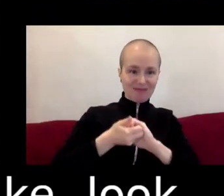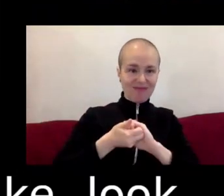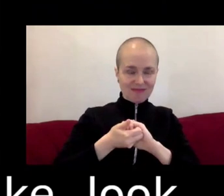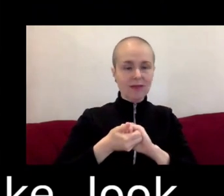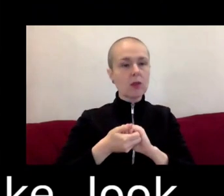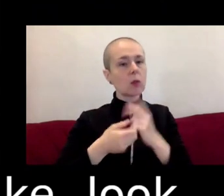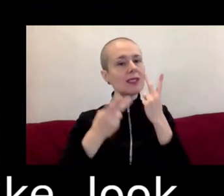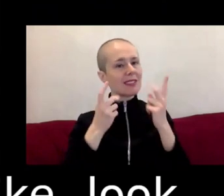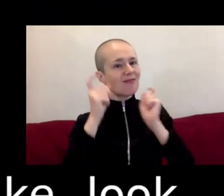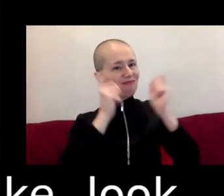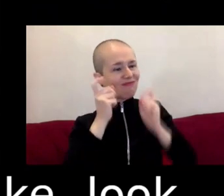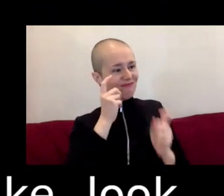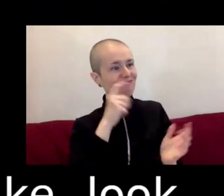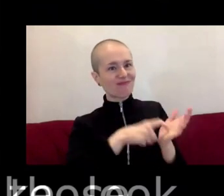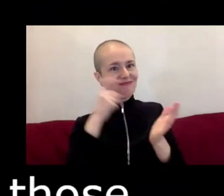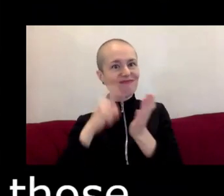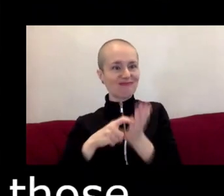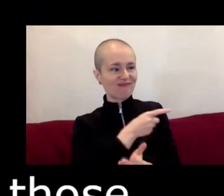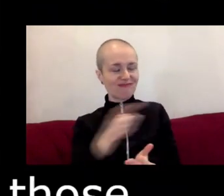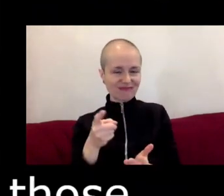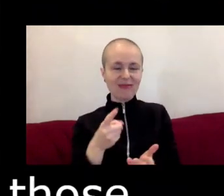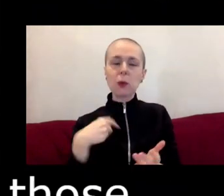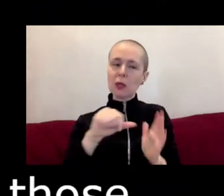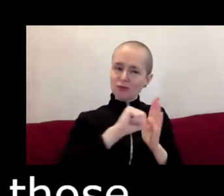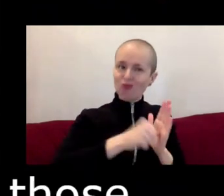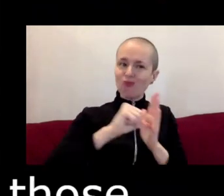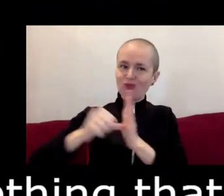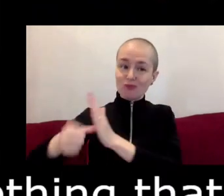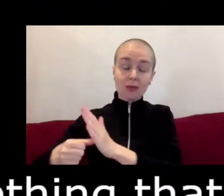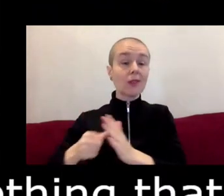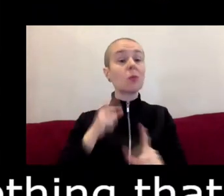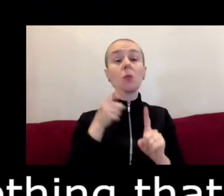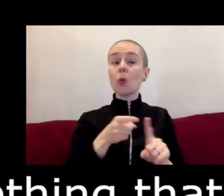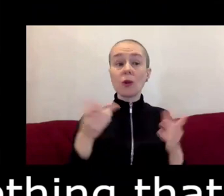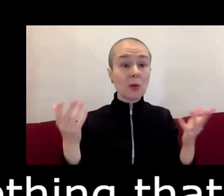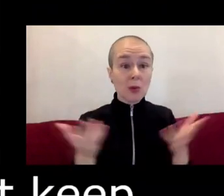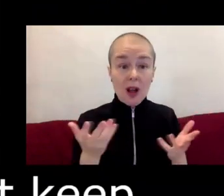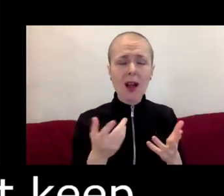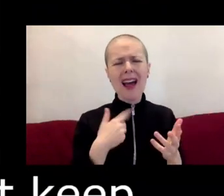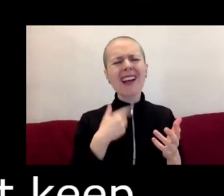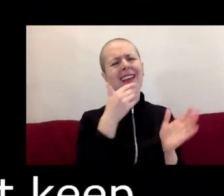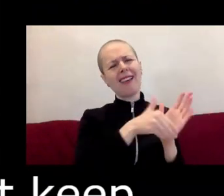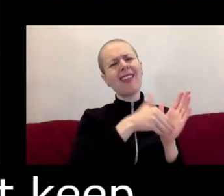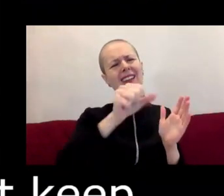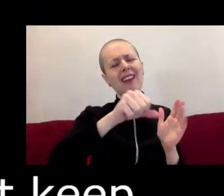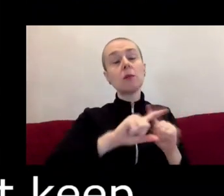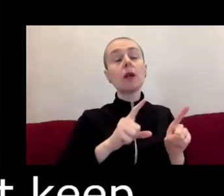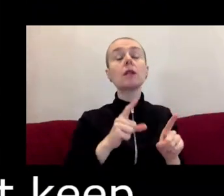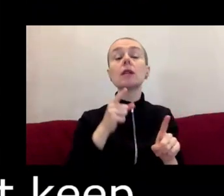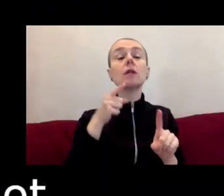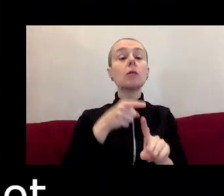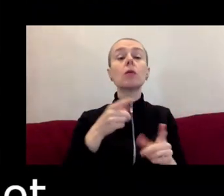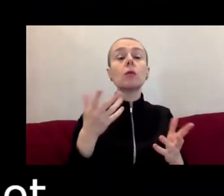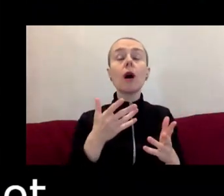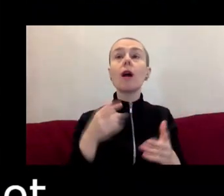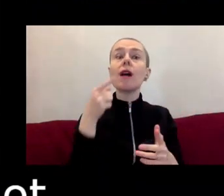moments are also something that we highlight. Again, just keep repeating myself, but not necessarily the fact that your kid was able